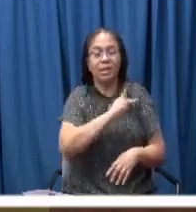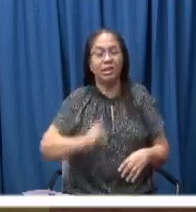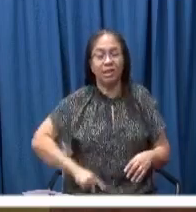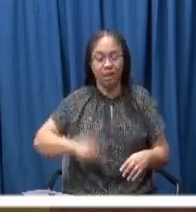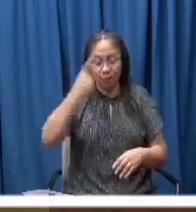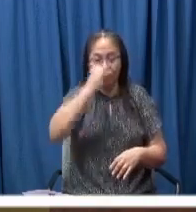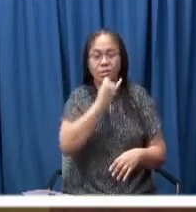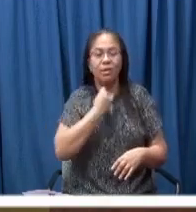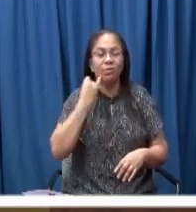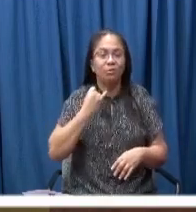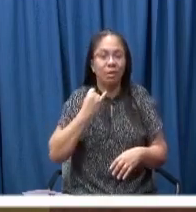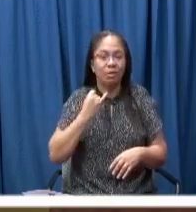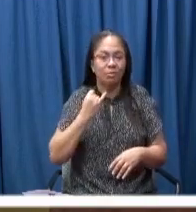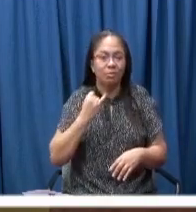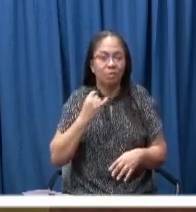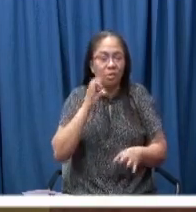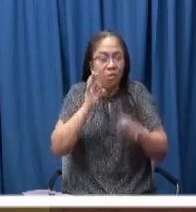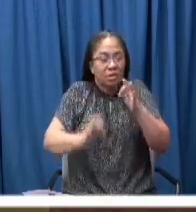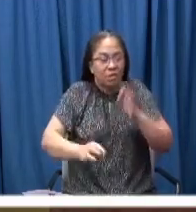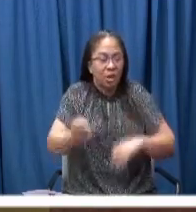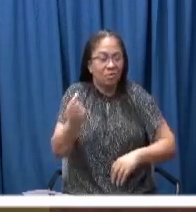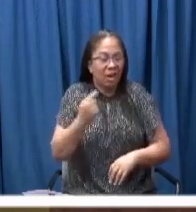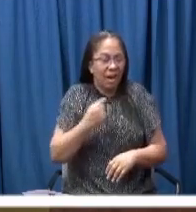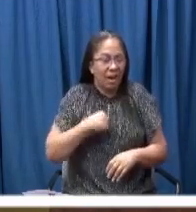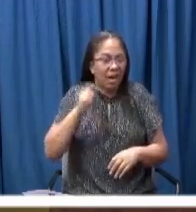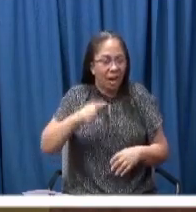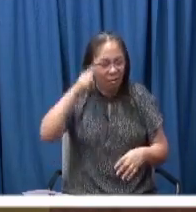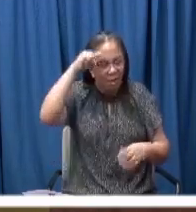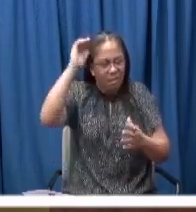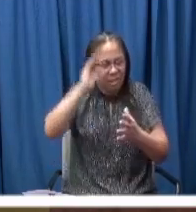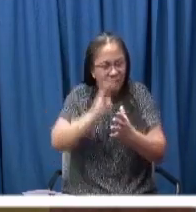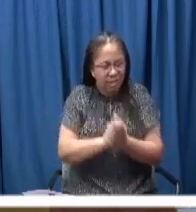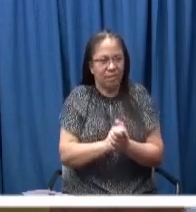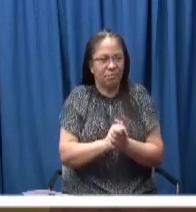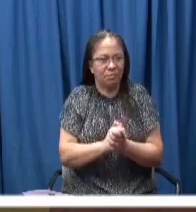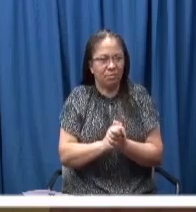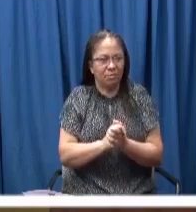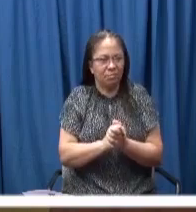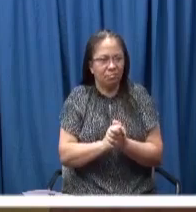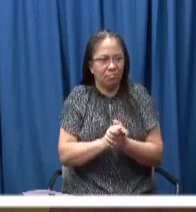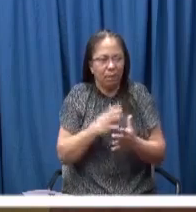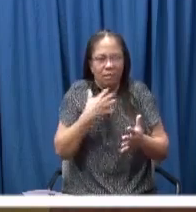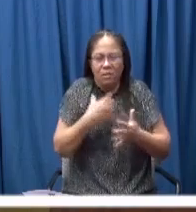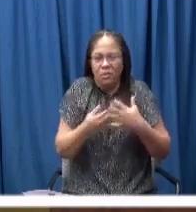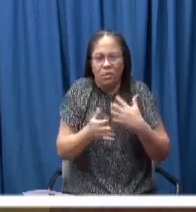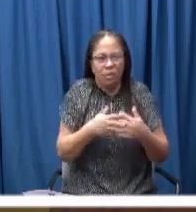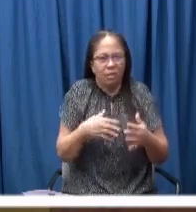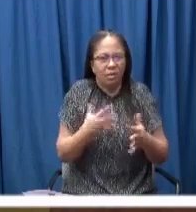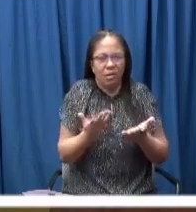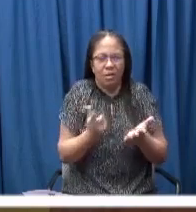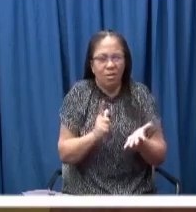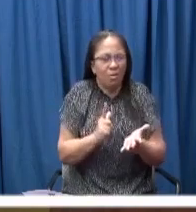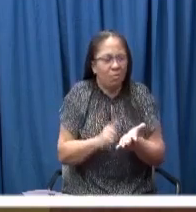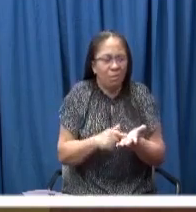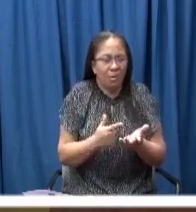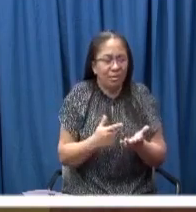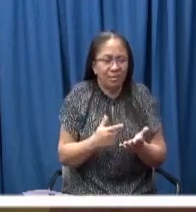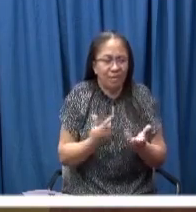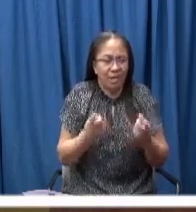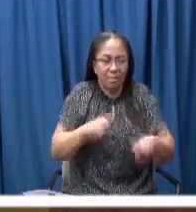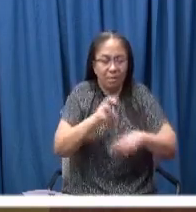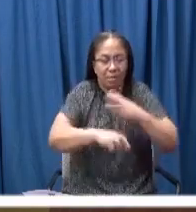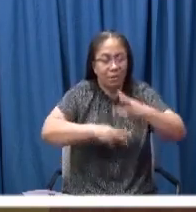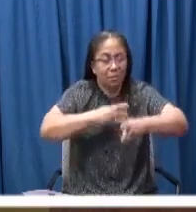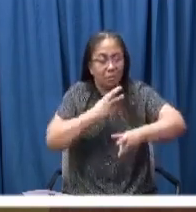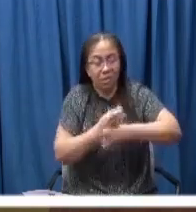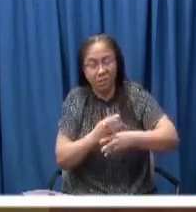To believe that with my life is to believe that in all the random circumstances of this world and this life